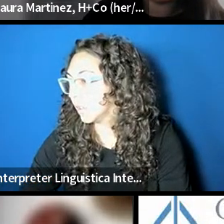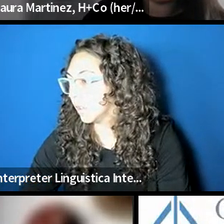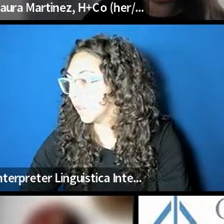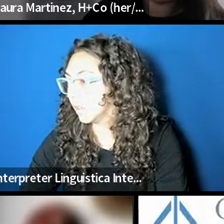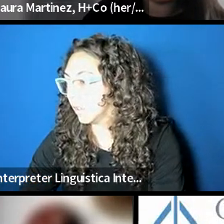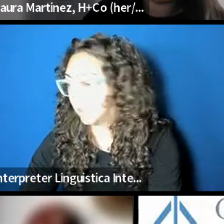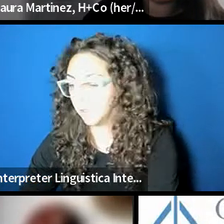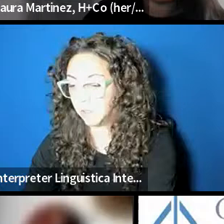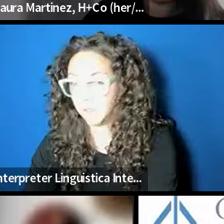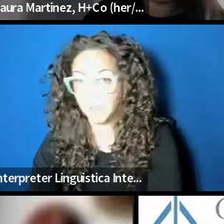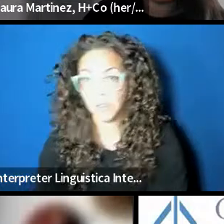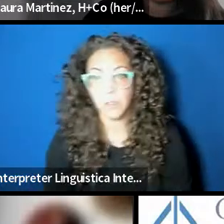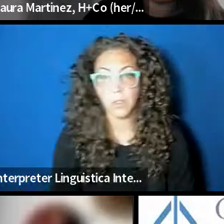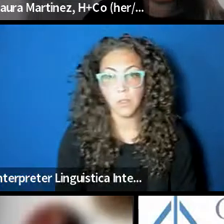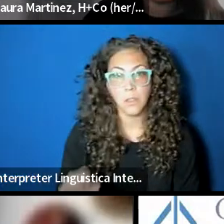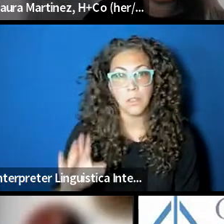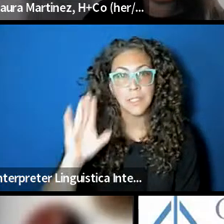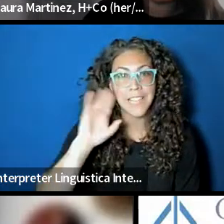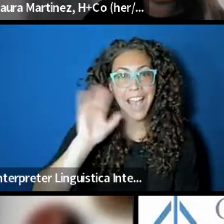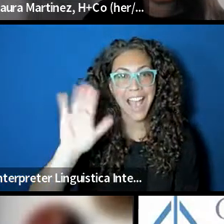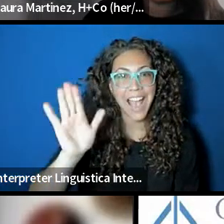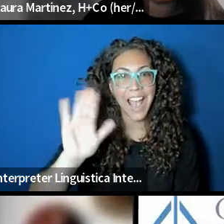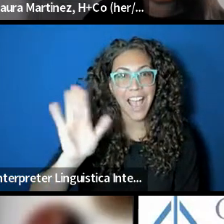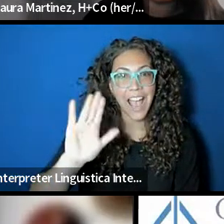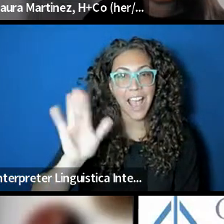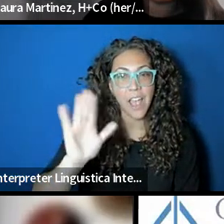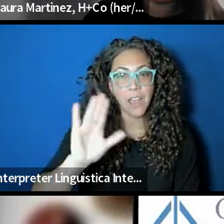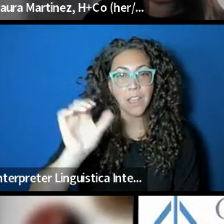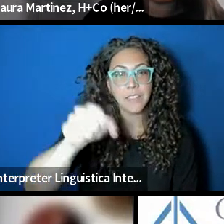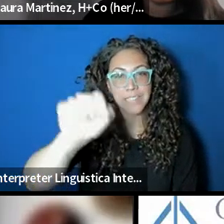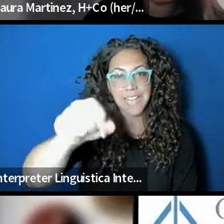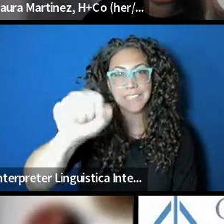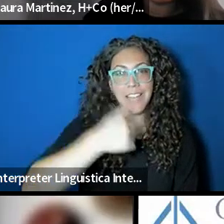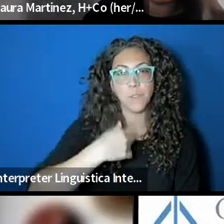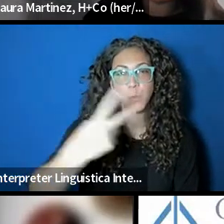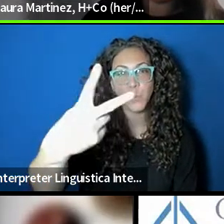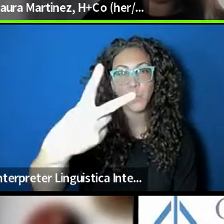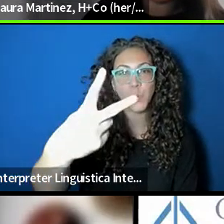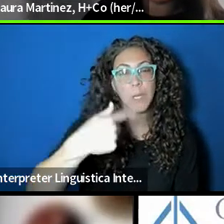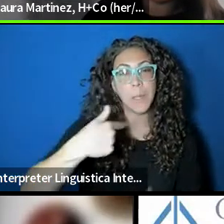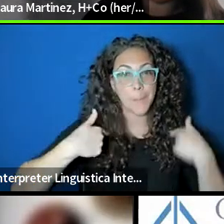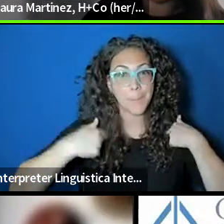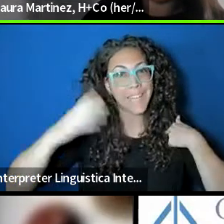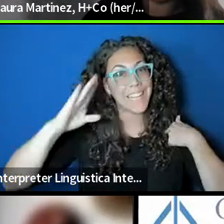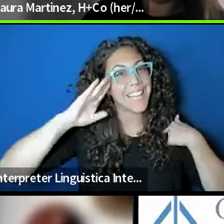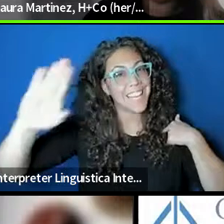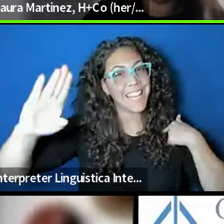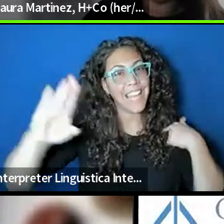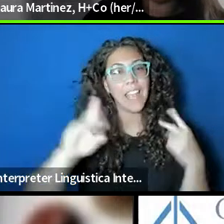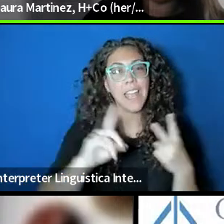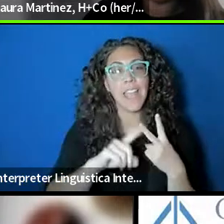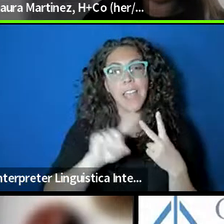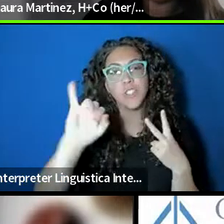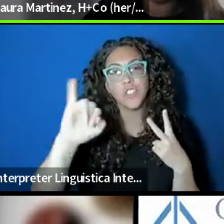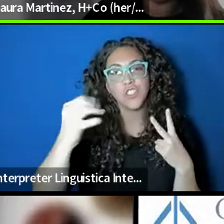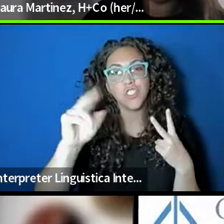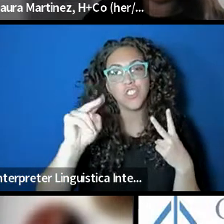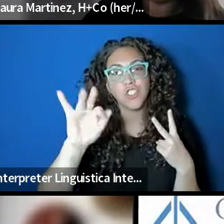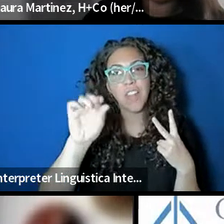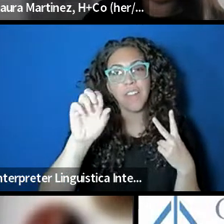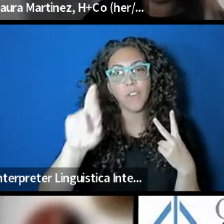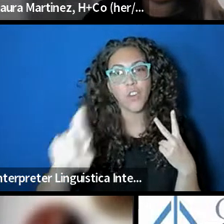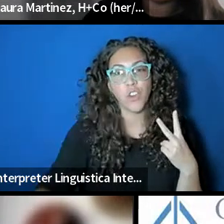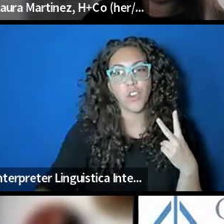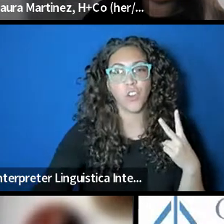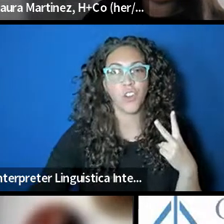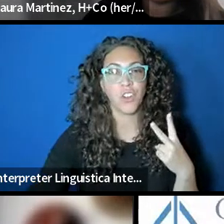and is my interpreter are there now or no? Yes, they're both here. Okay, I gotta look